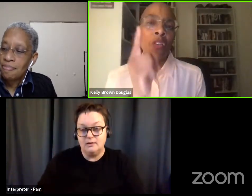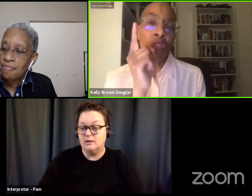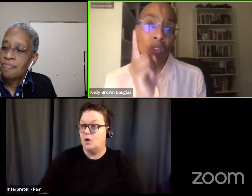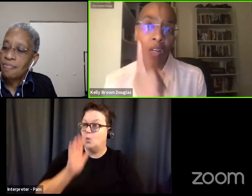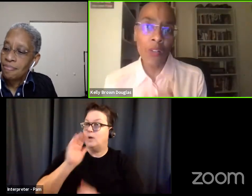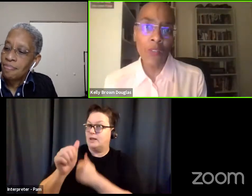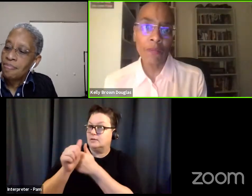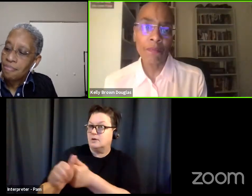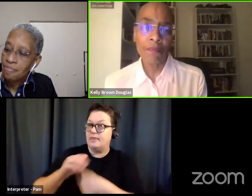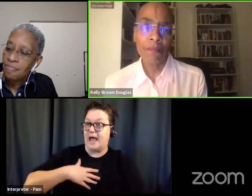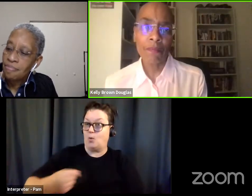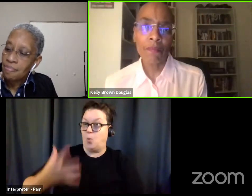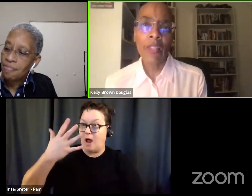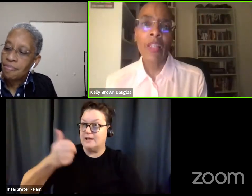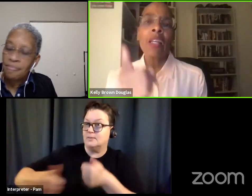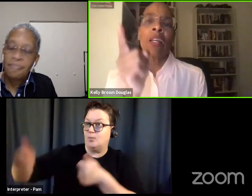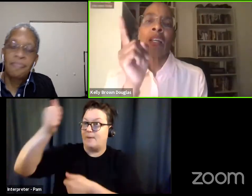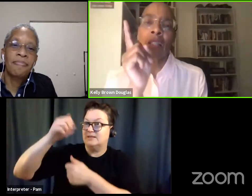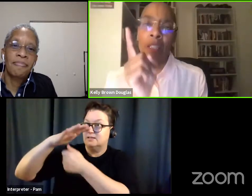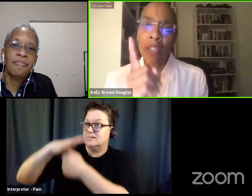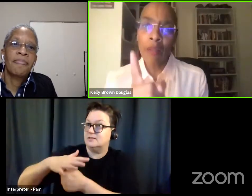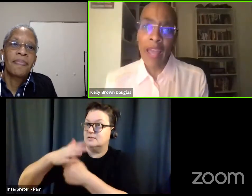all? So